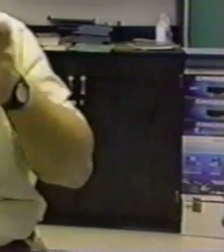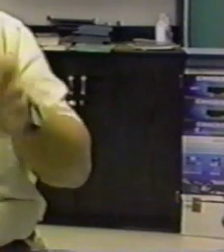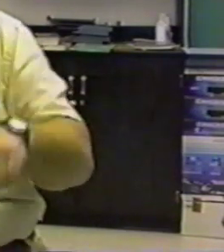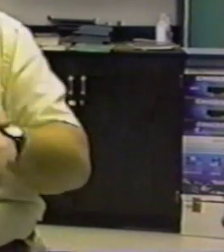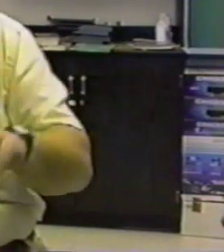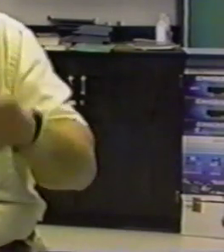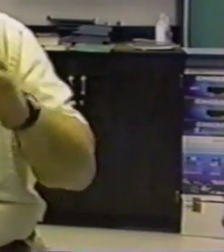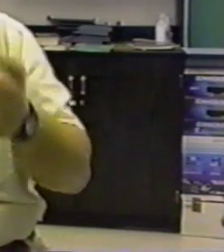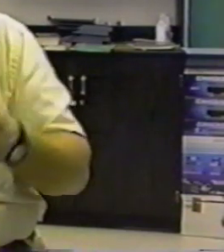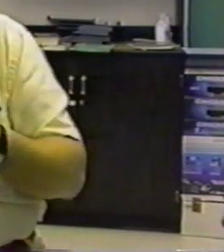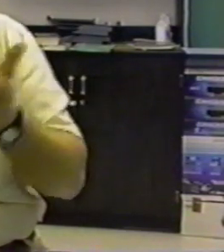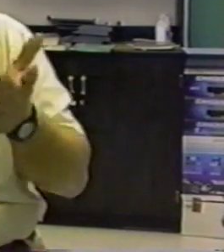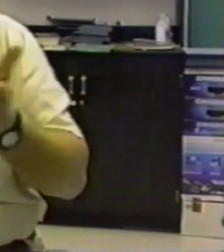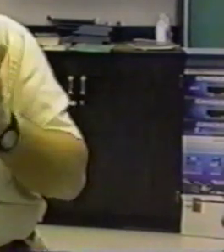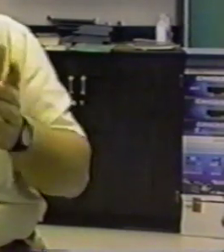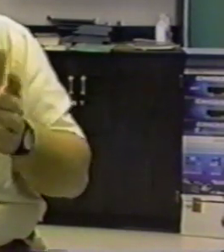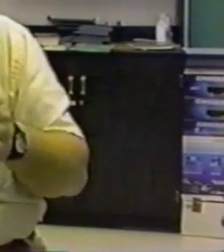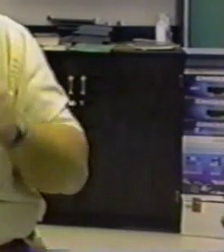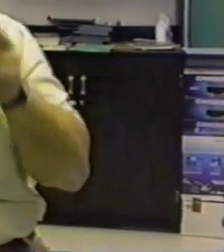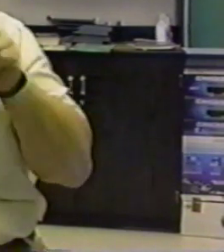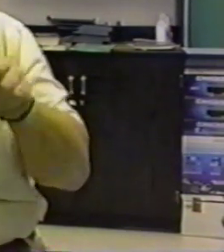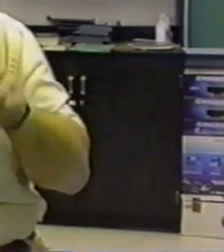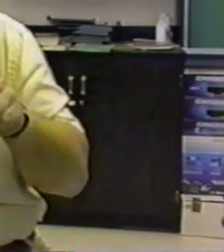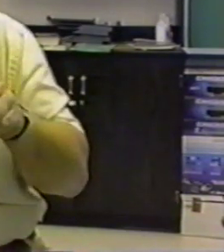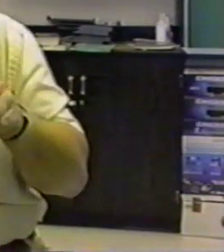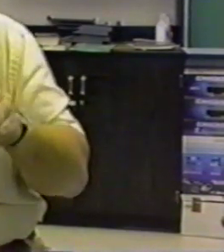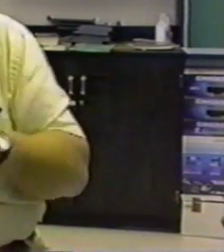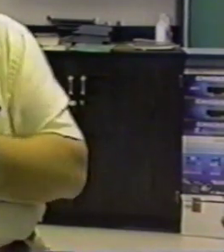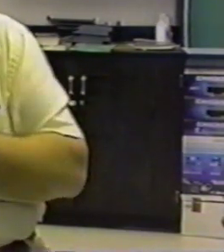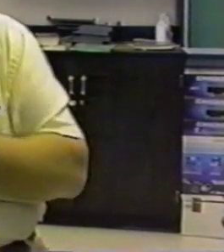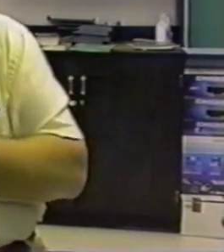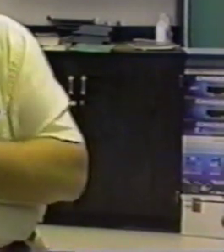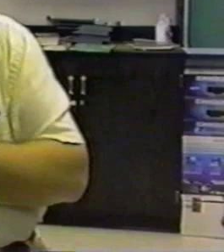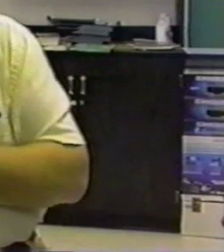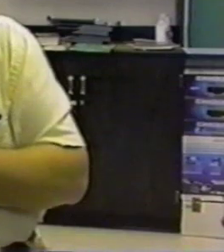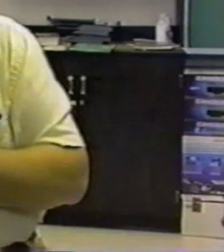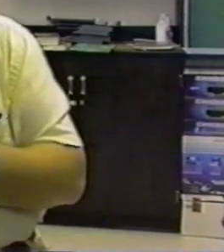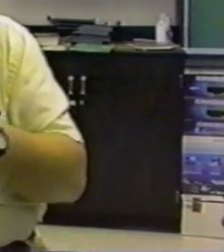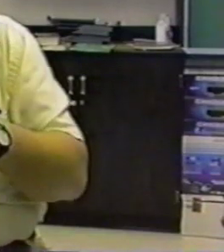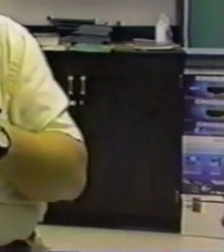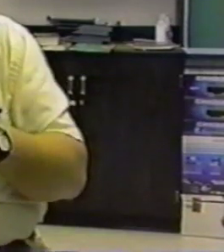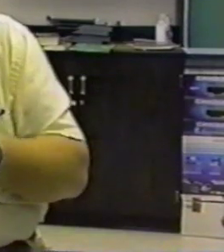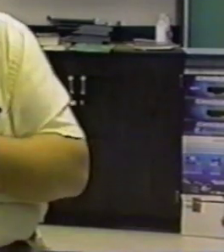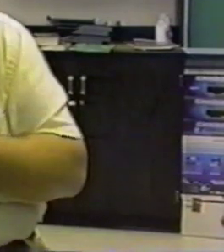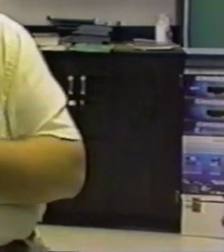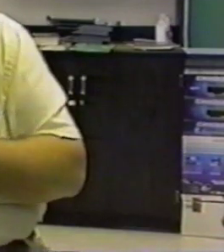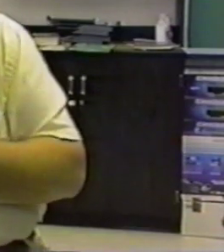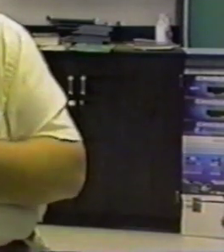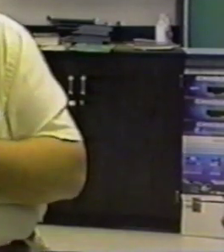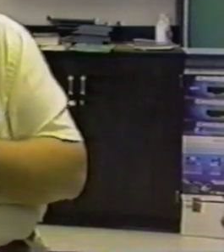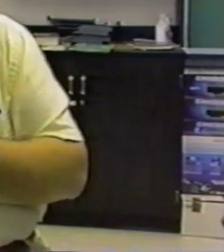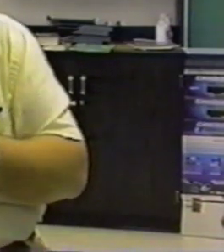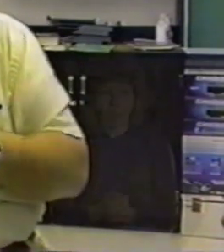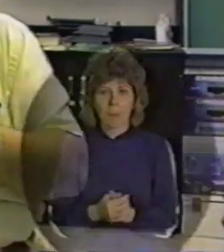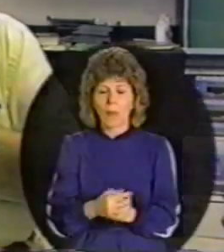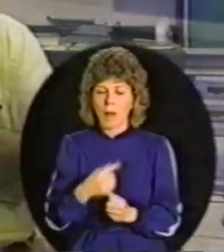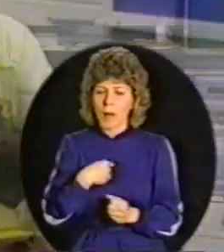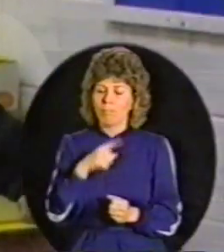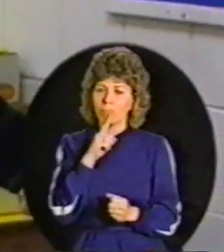Here, I'll give them time in class to read that so that I can watch and monitor to make sure they're